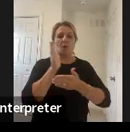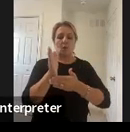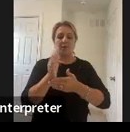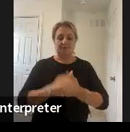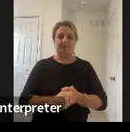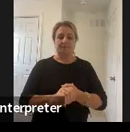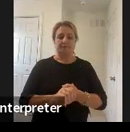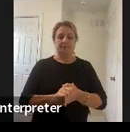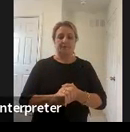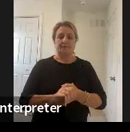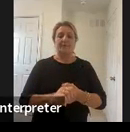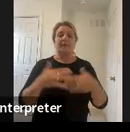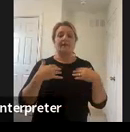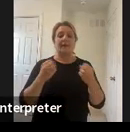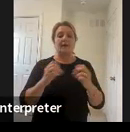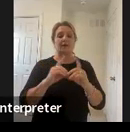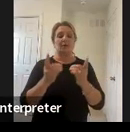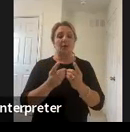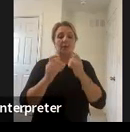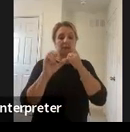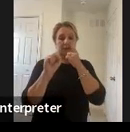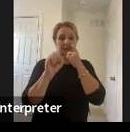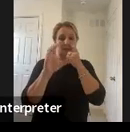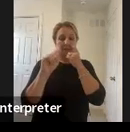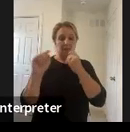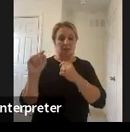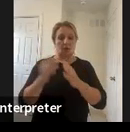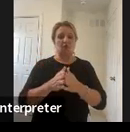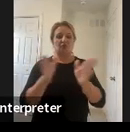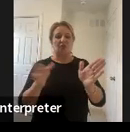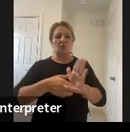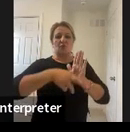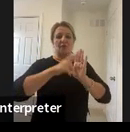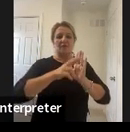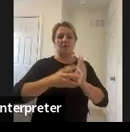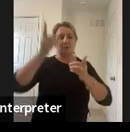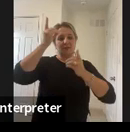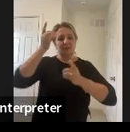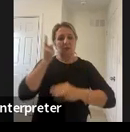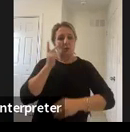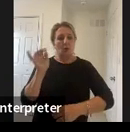up, Health Department epidemiologist Skylar Mackey to give the general overview of this disease.